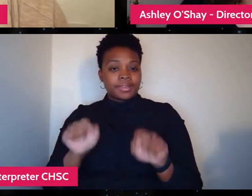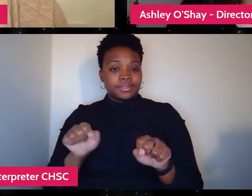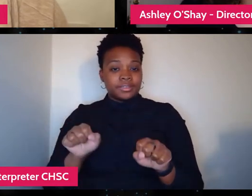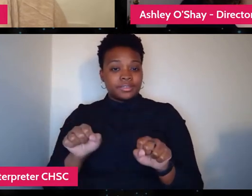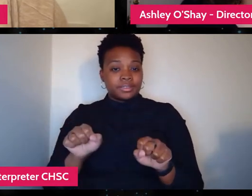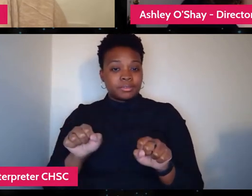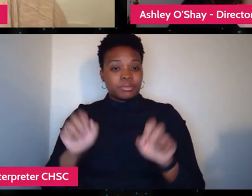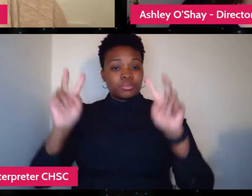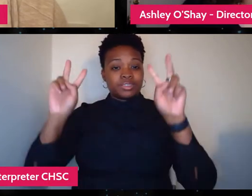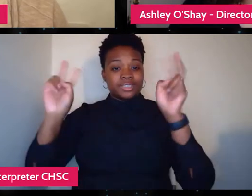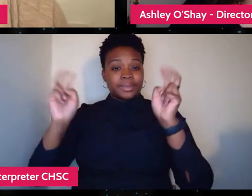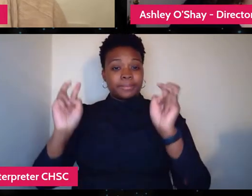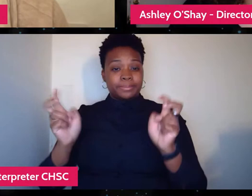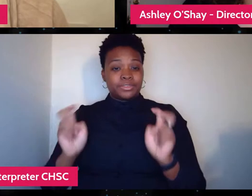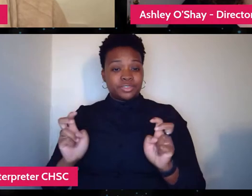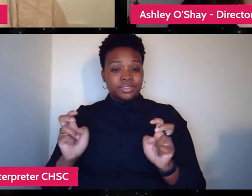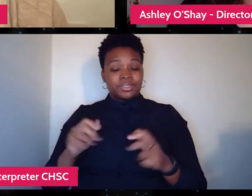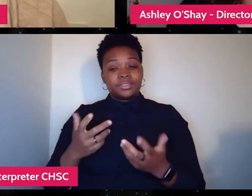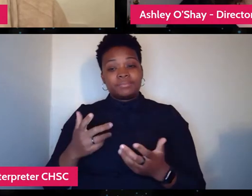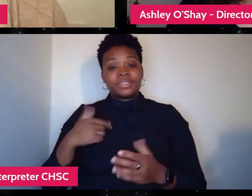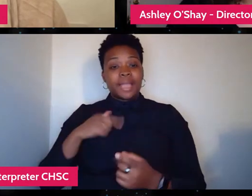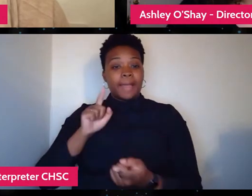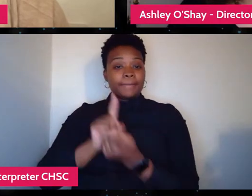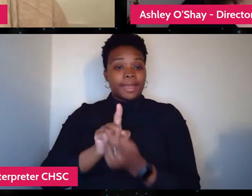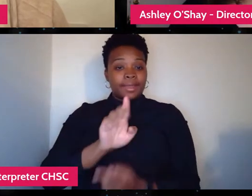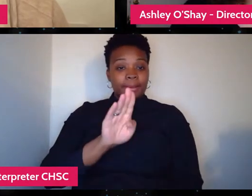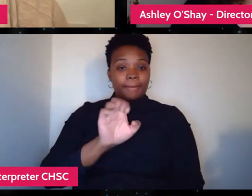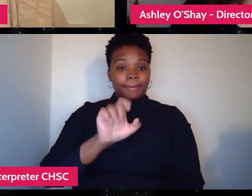other possible subjects. And I met Bella